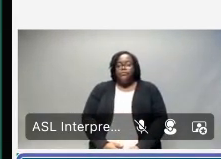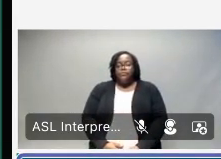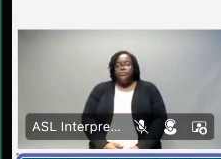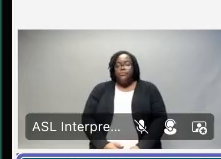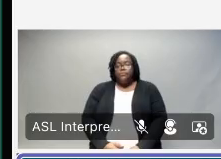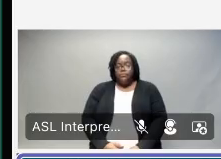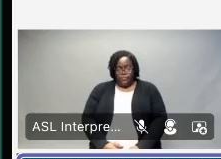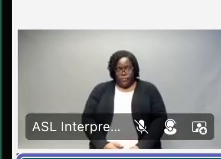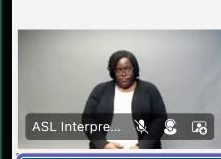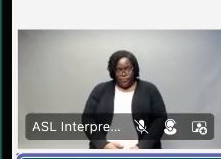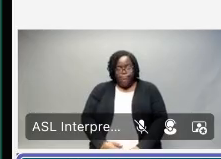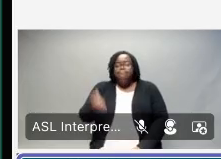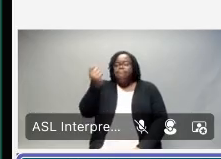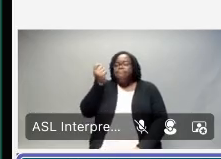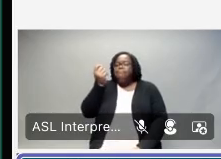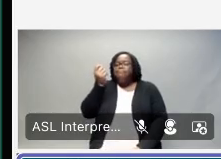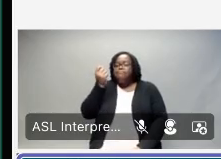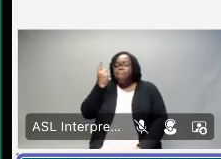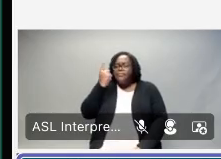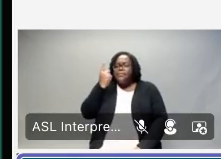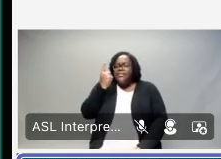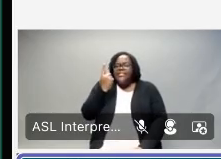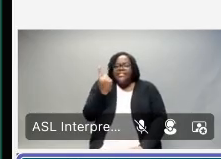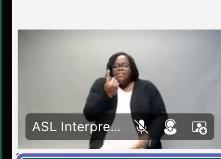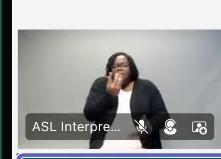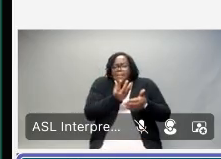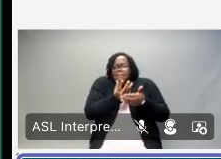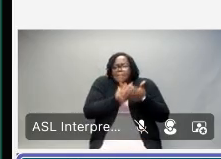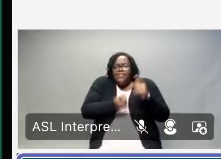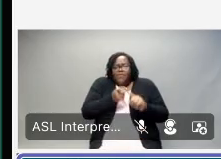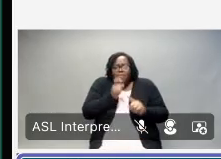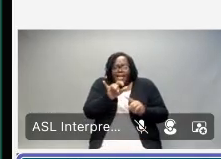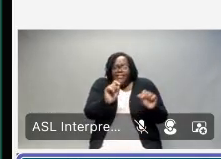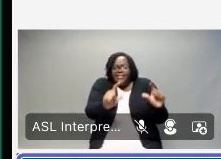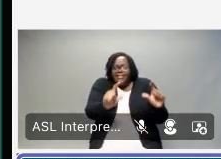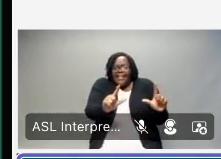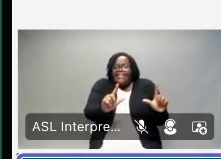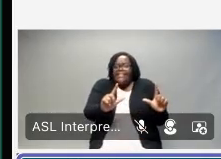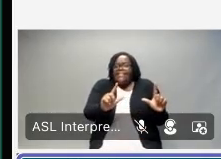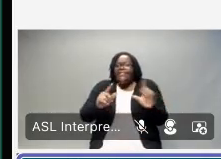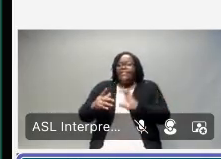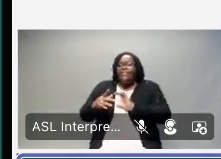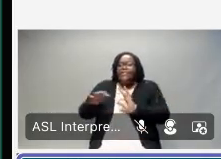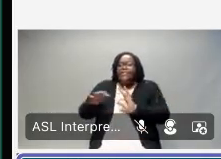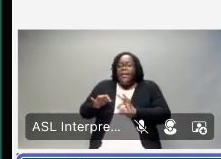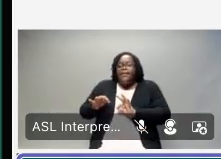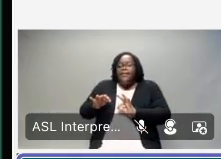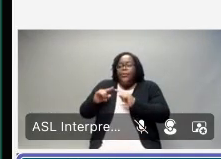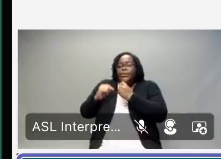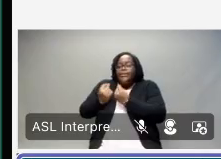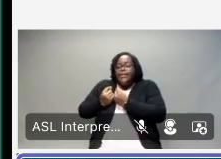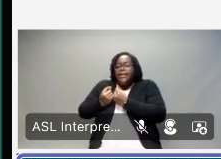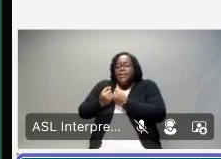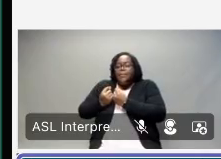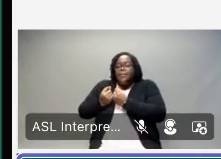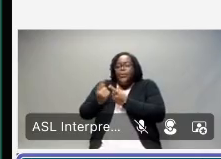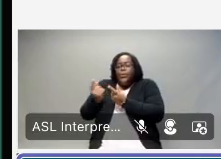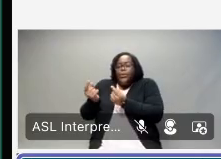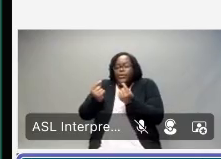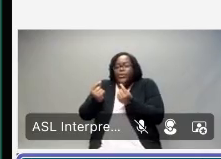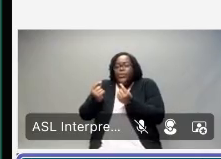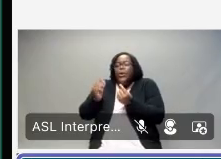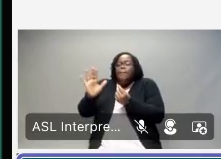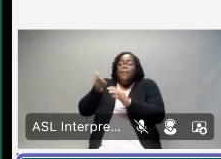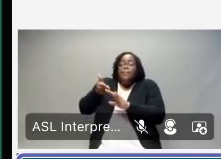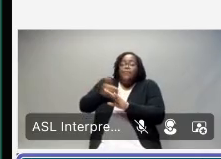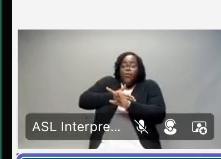So I realized that there's actually something missing from this slide here, which talks about what our teams are doing in the field. But I wanted, before I go to the